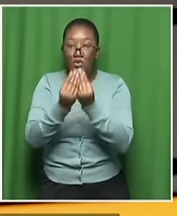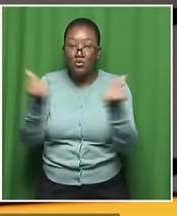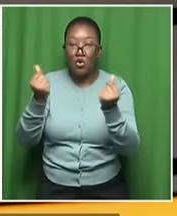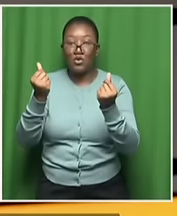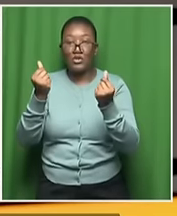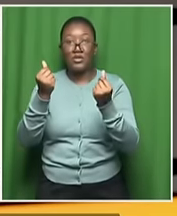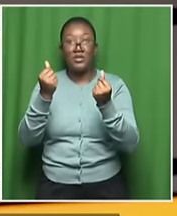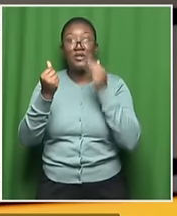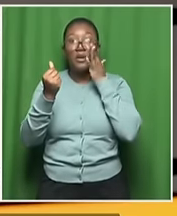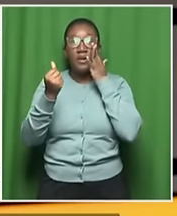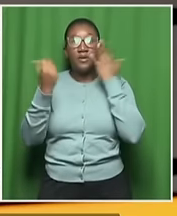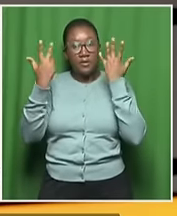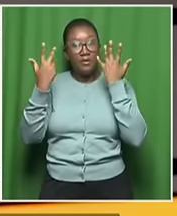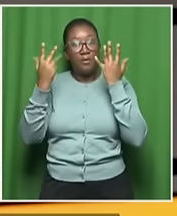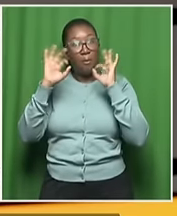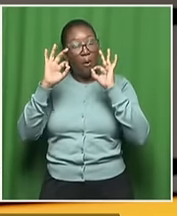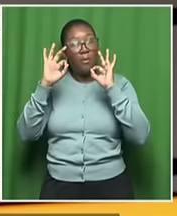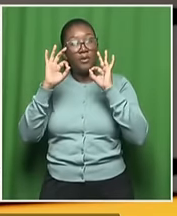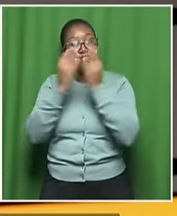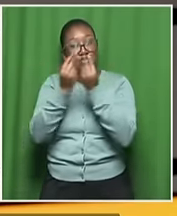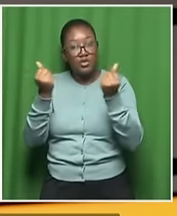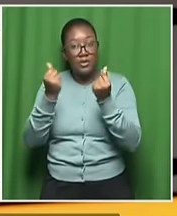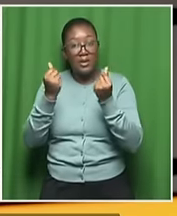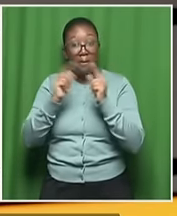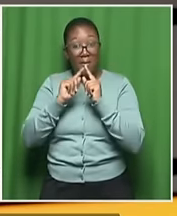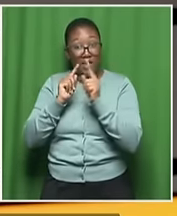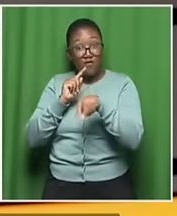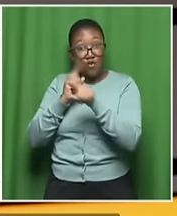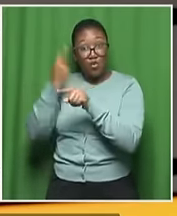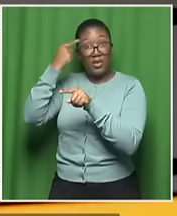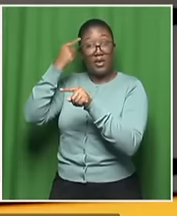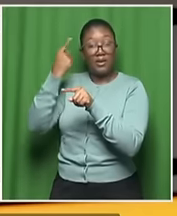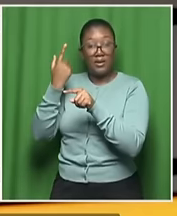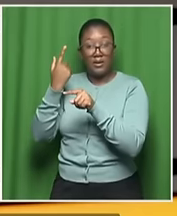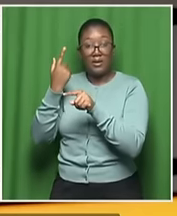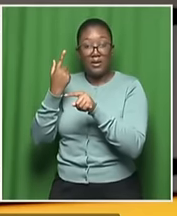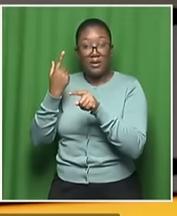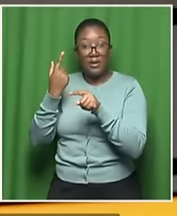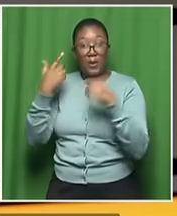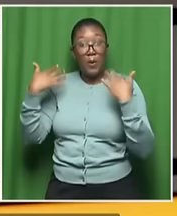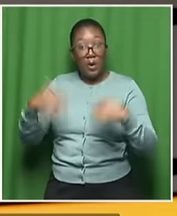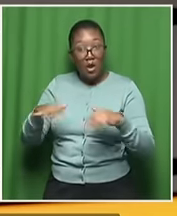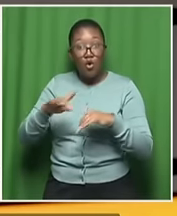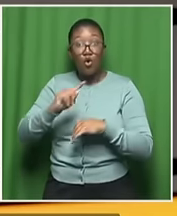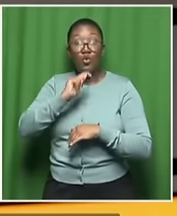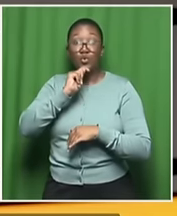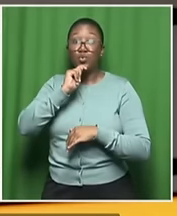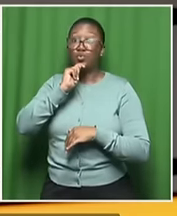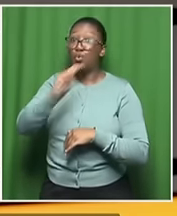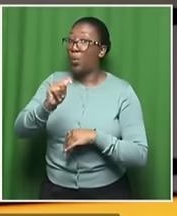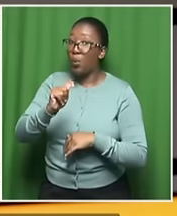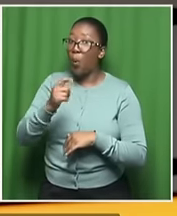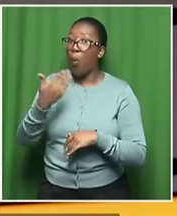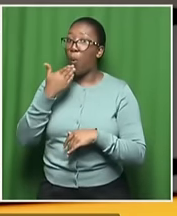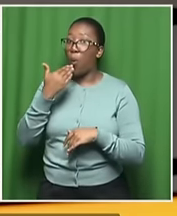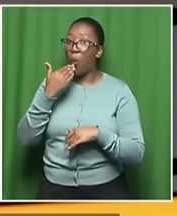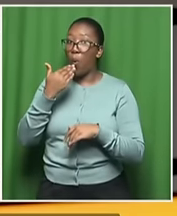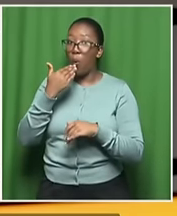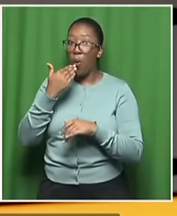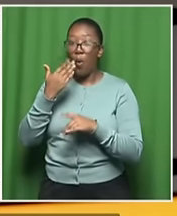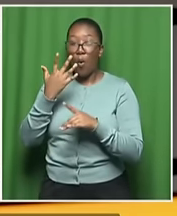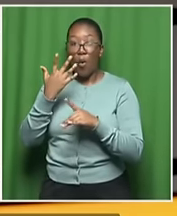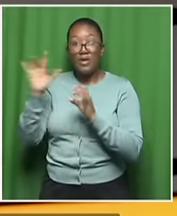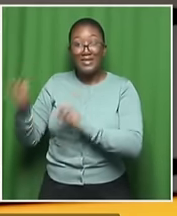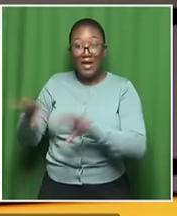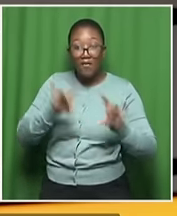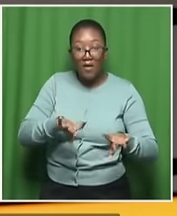the situation. And make no mistake, I also said that the real victims in any war are actually the women